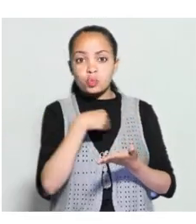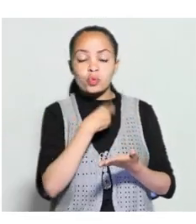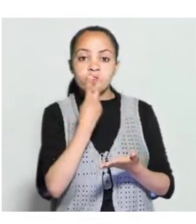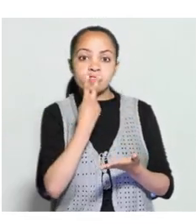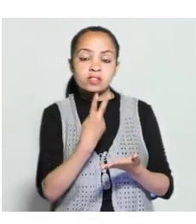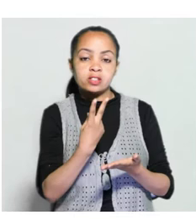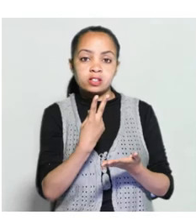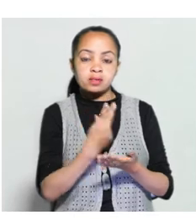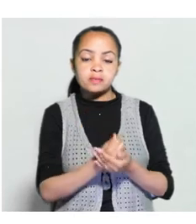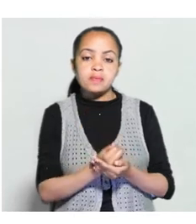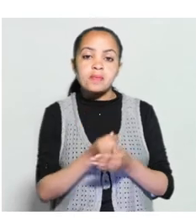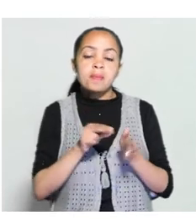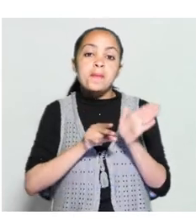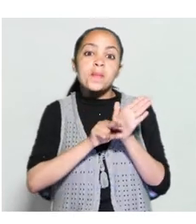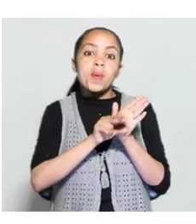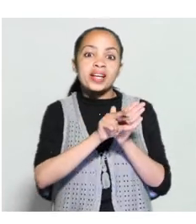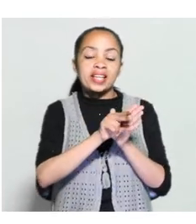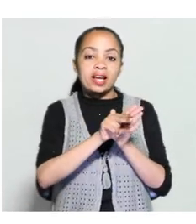seen